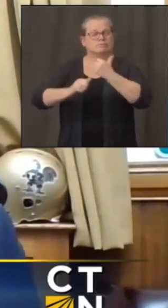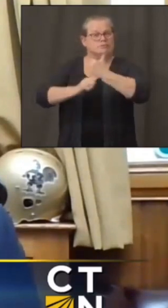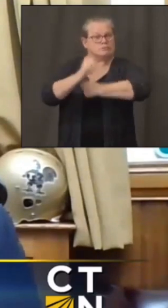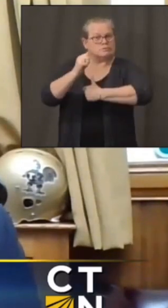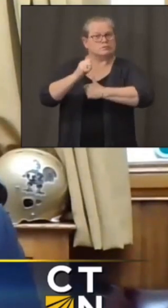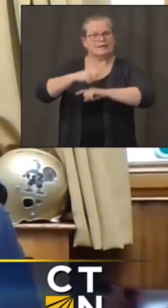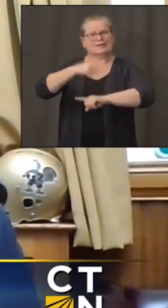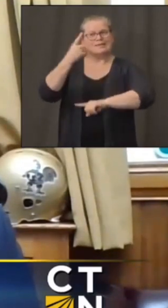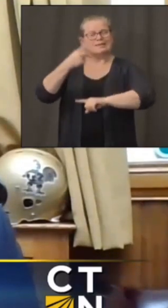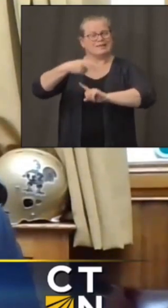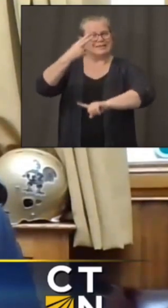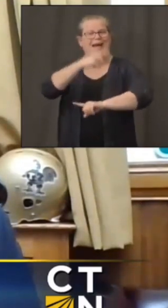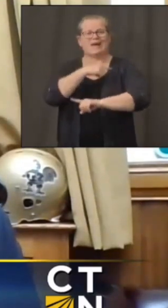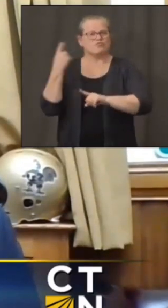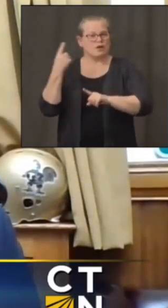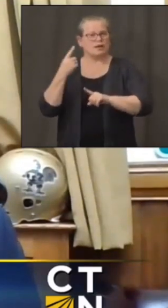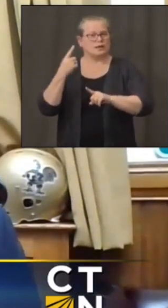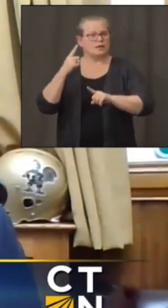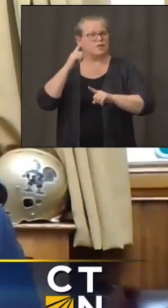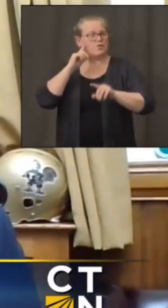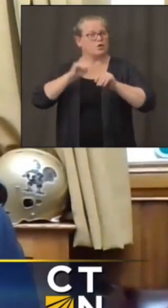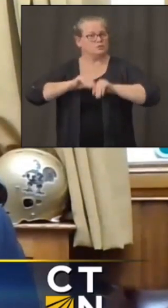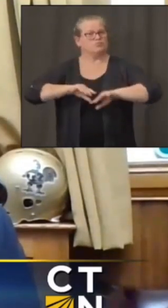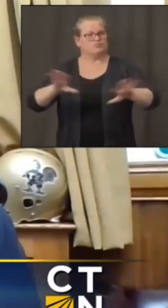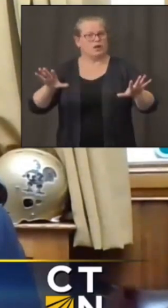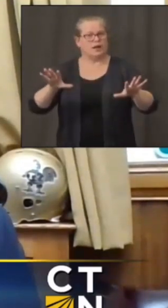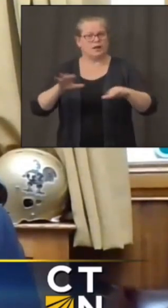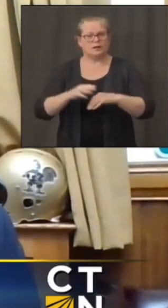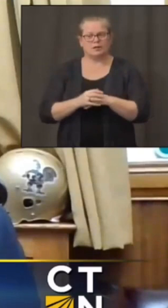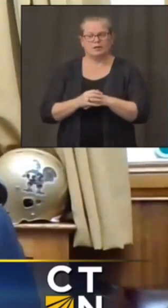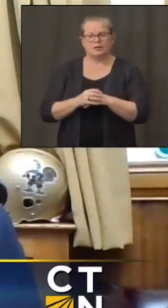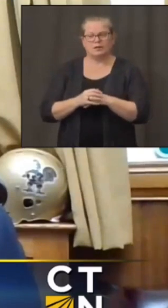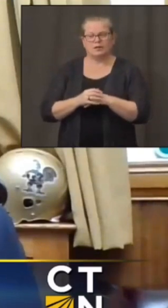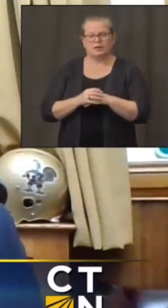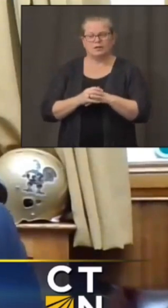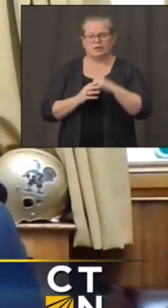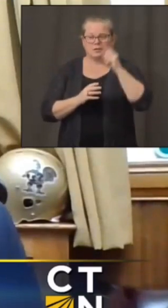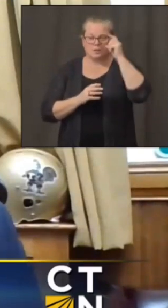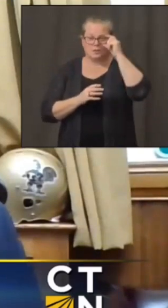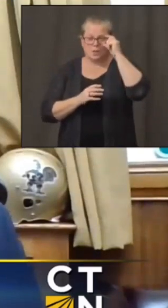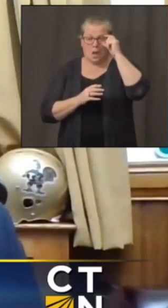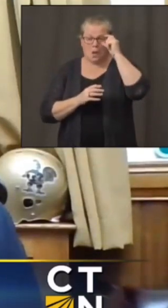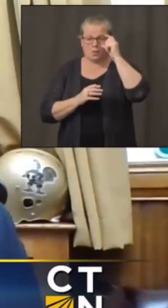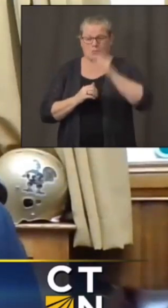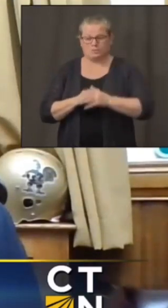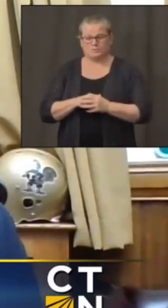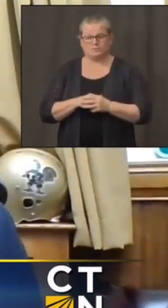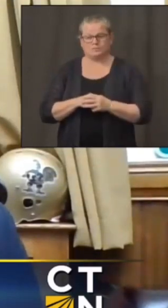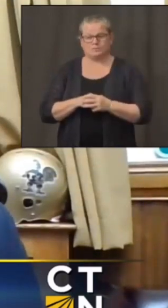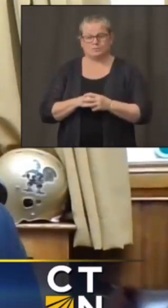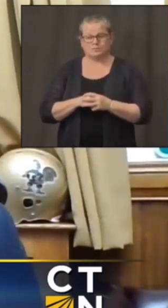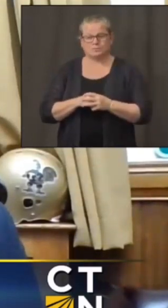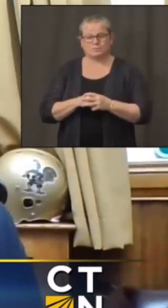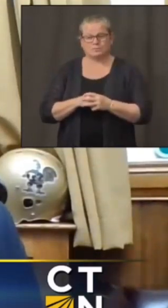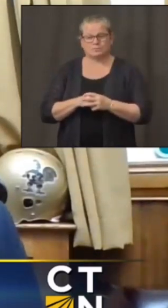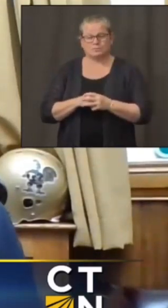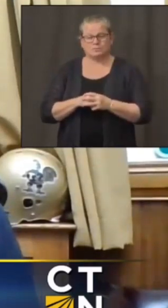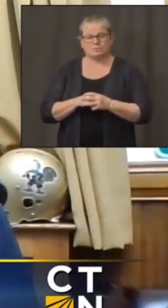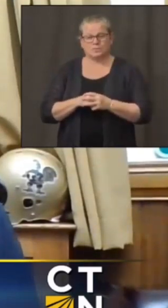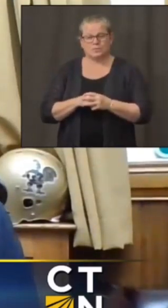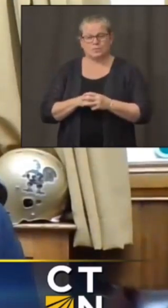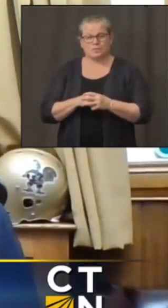Department of Public Health has come to the conclusion of, it's also a designation now recognized by the